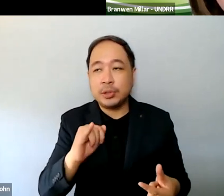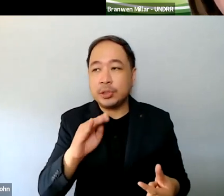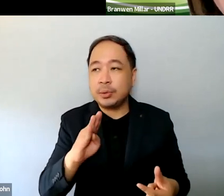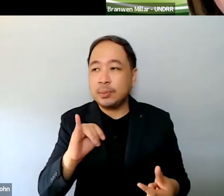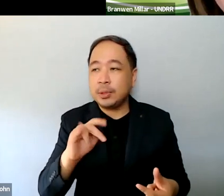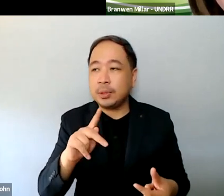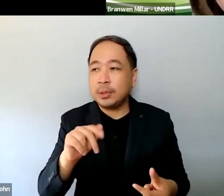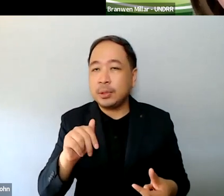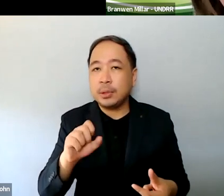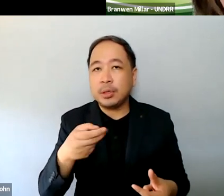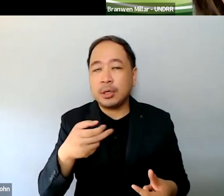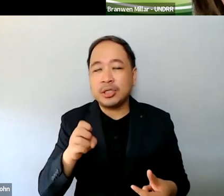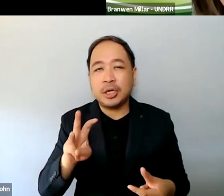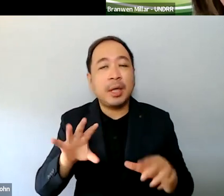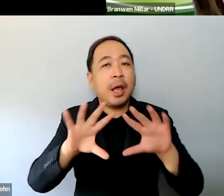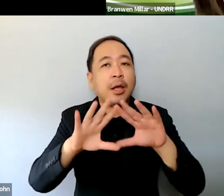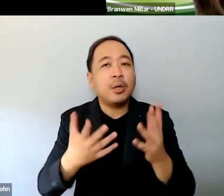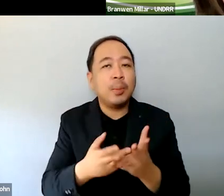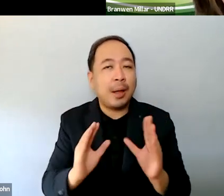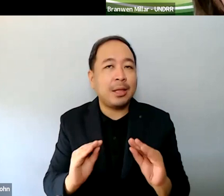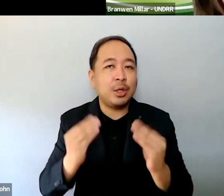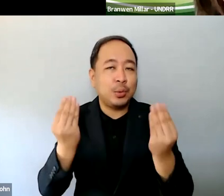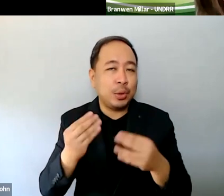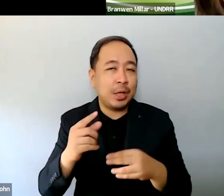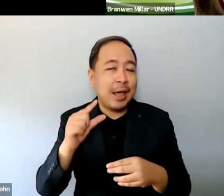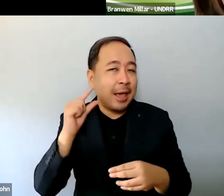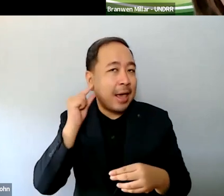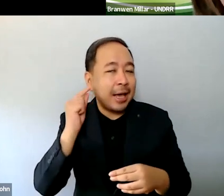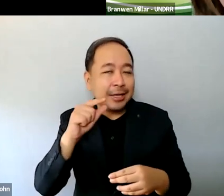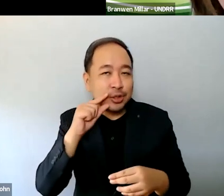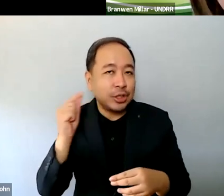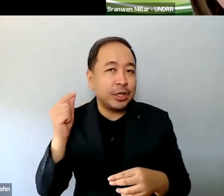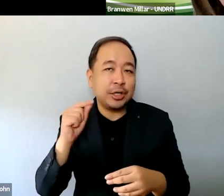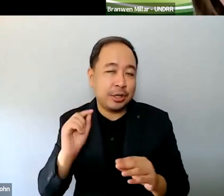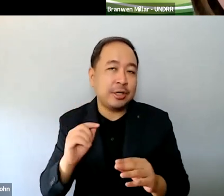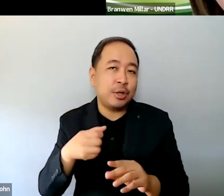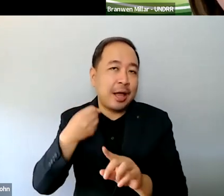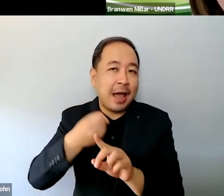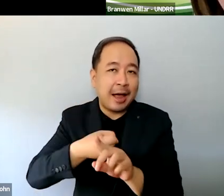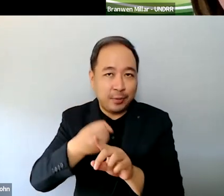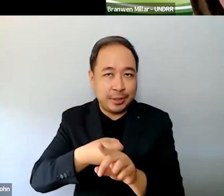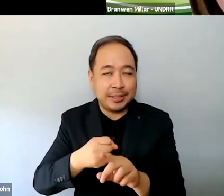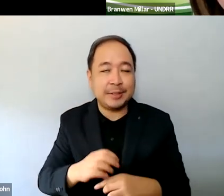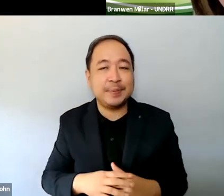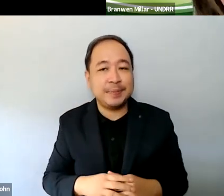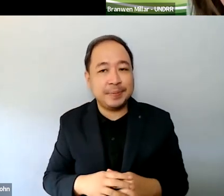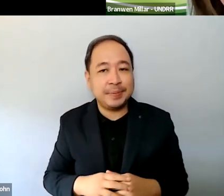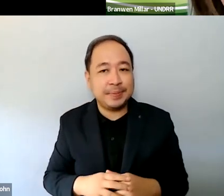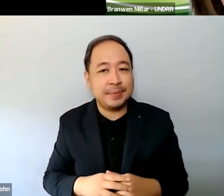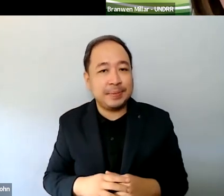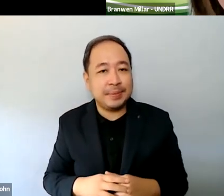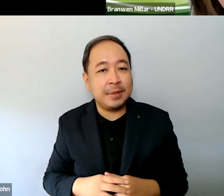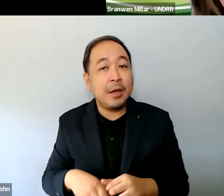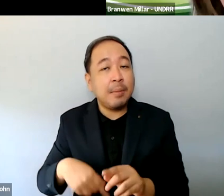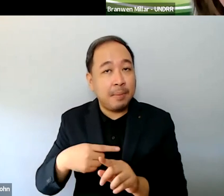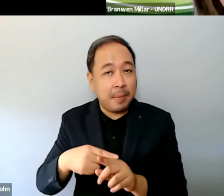Global Youth and National Gender Youth Advocates to UN Women, and as a member of Mahila Kisan Adhikar Manch,